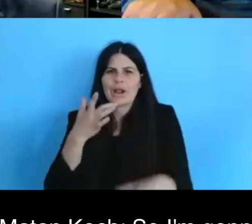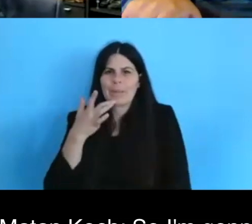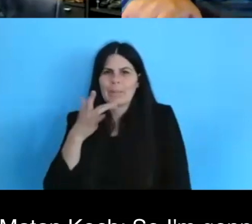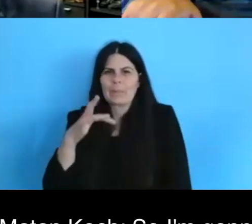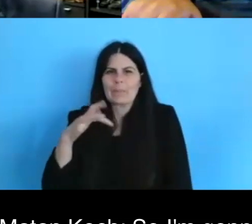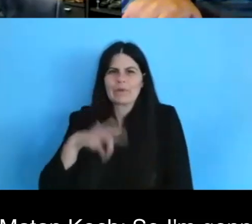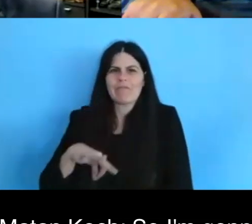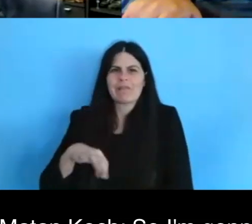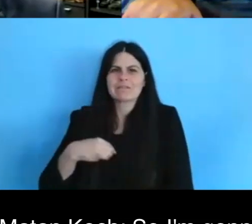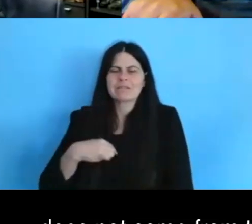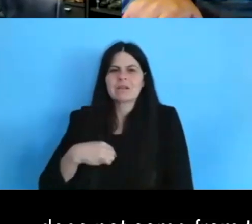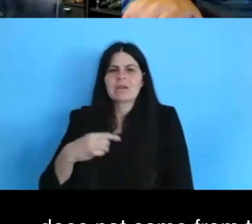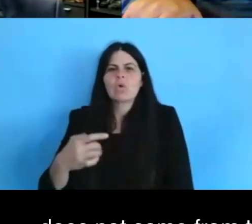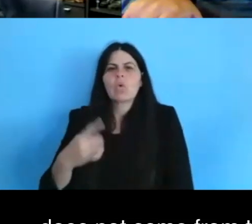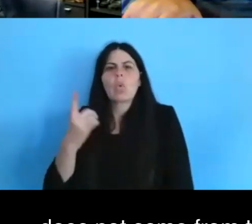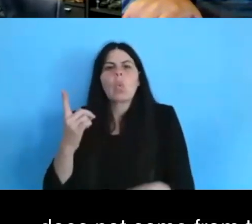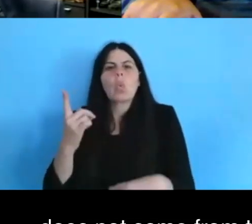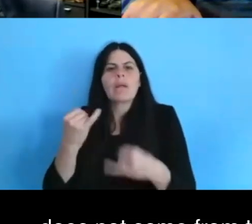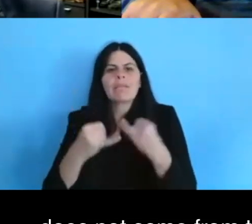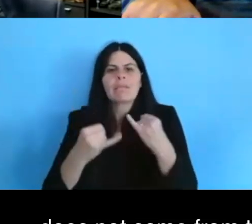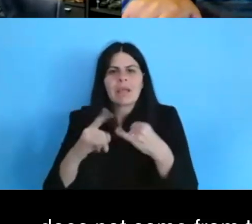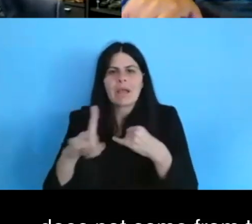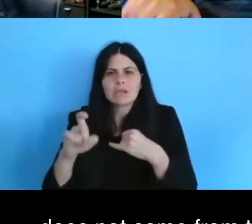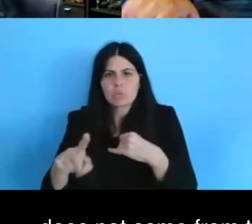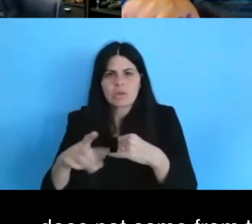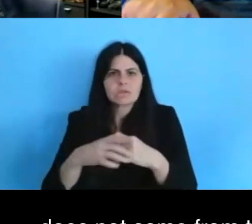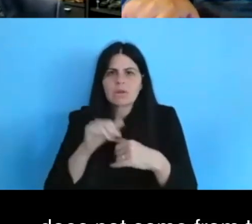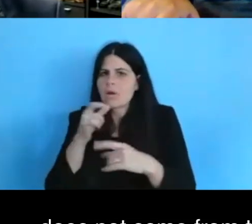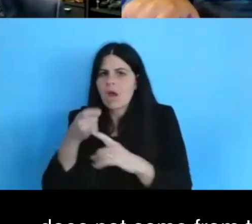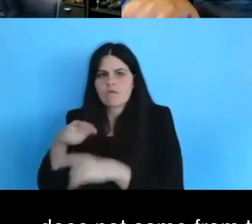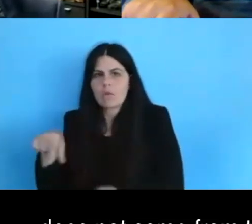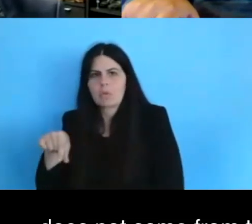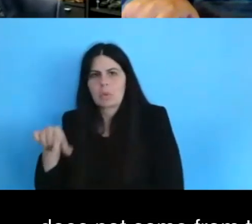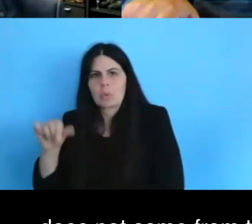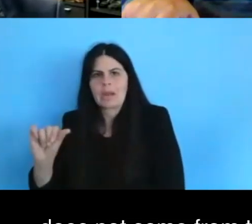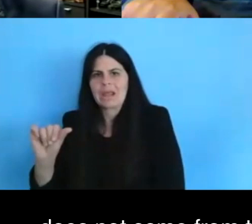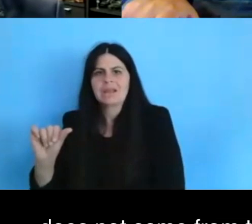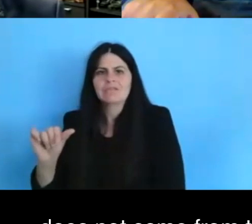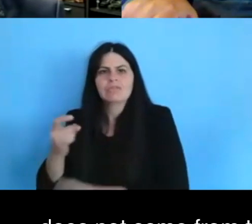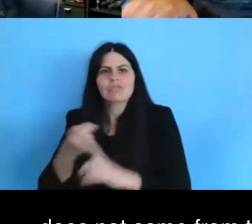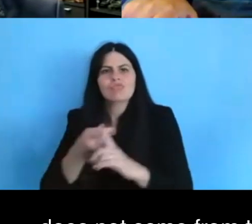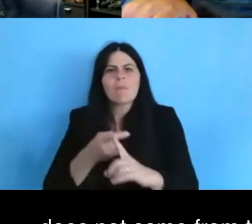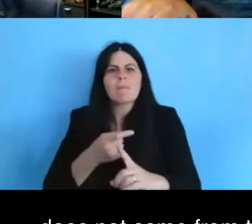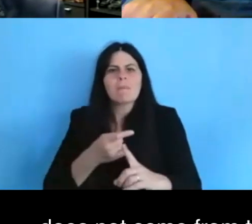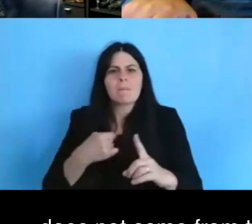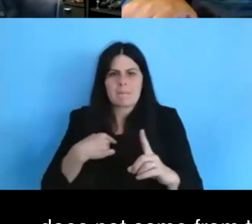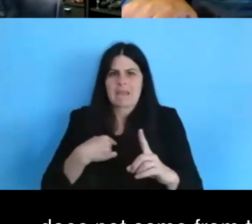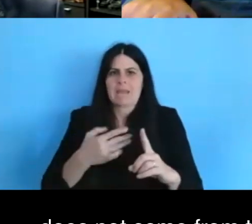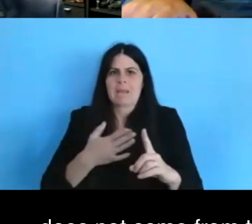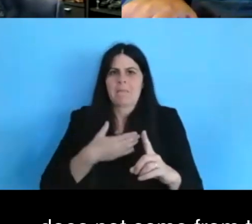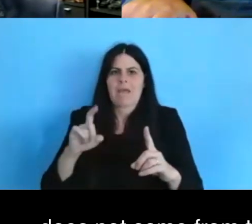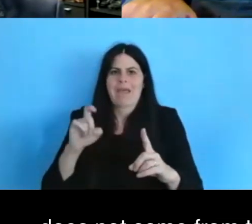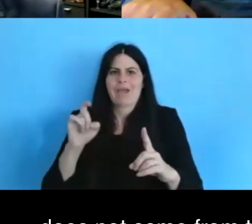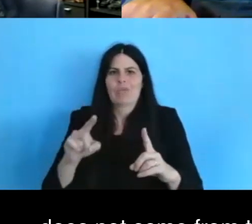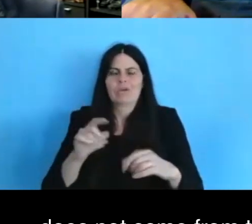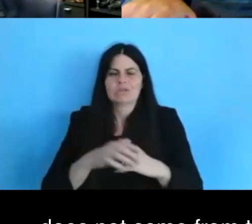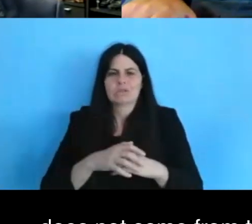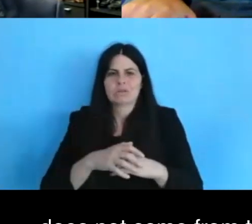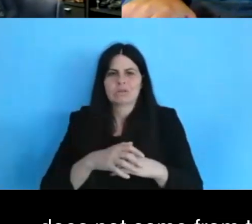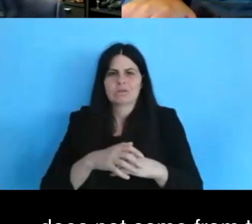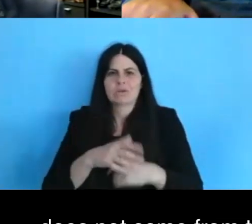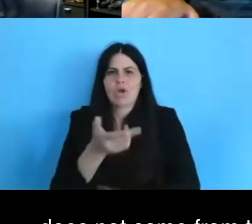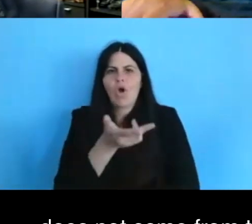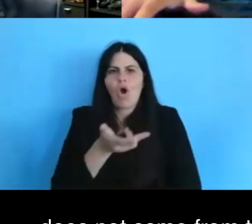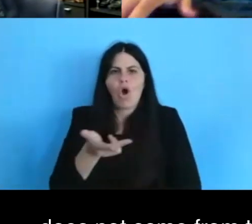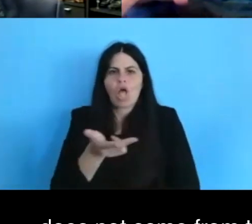for each of you to answer that does not come from the Q&A box. It comes from me, which is that you all